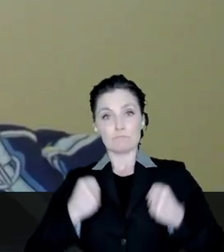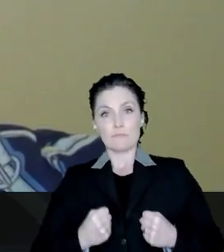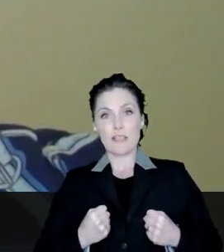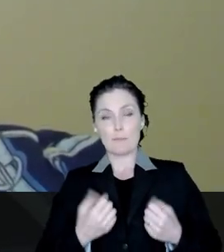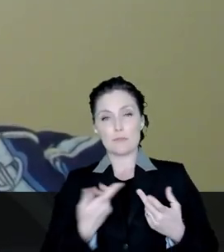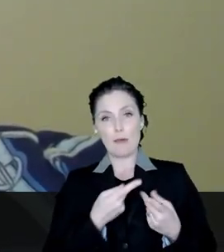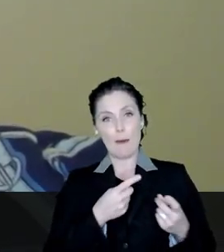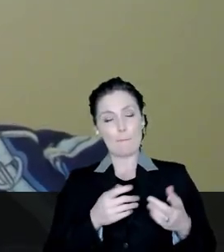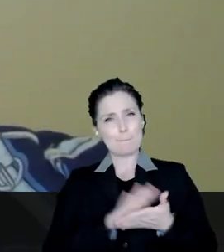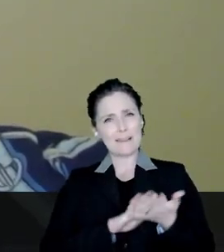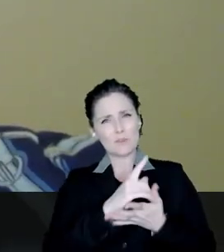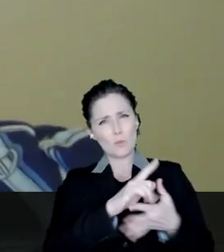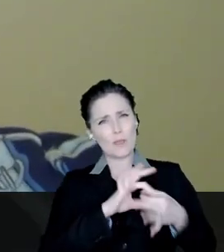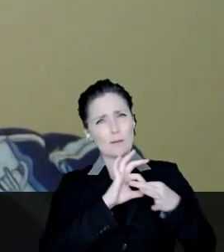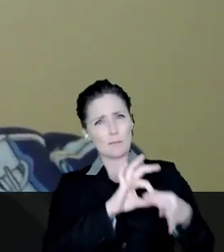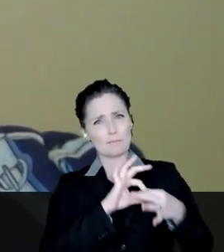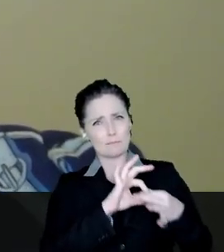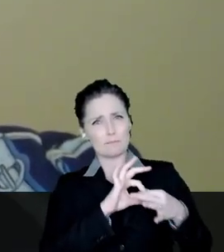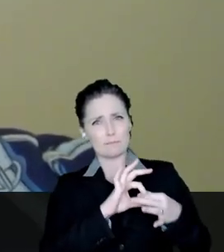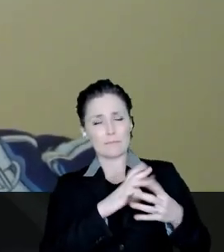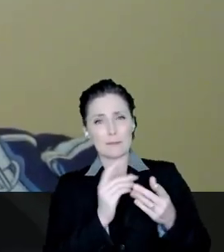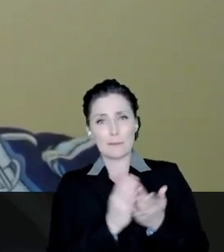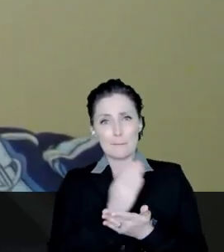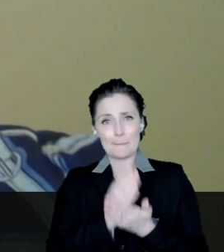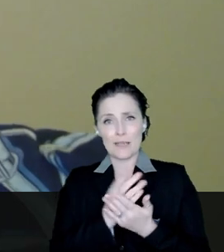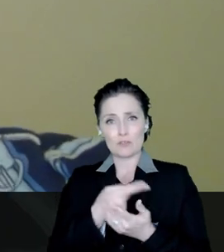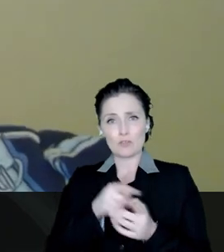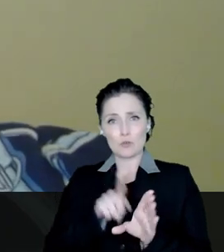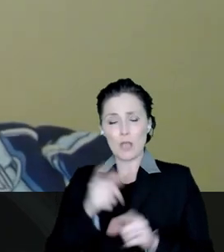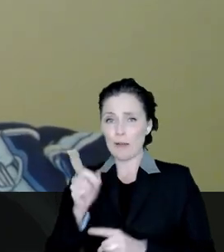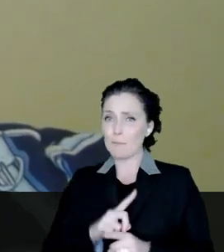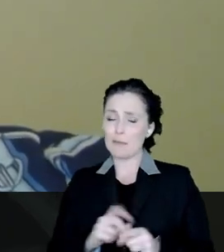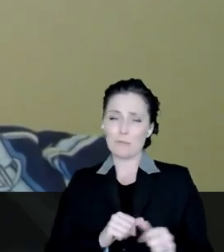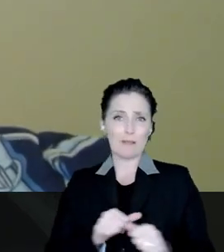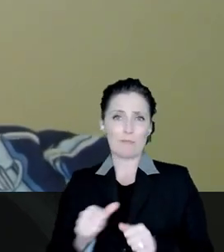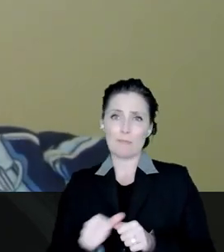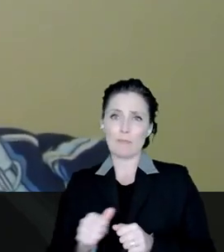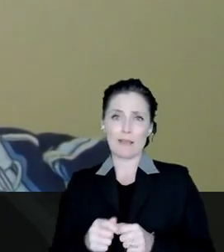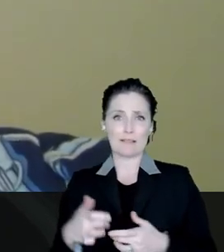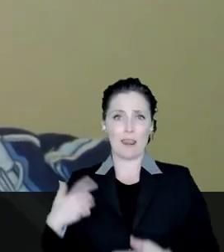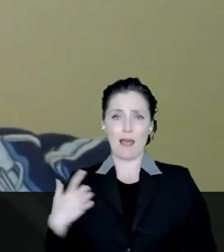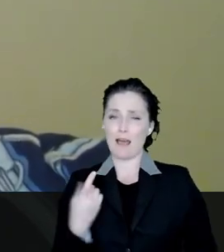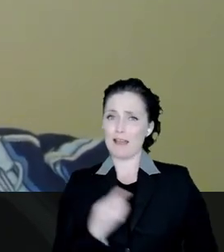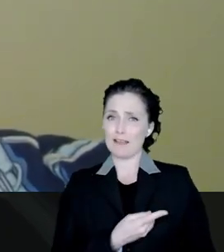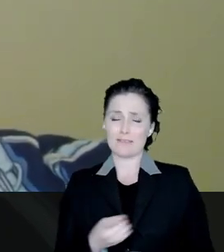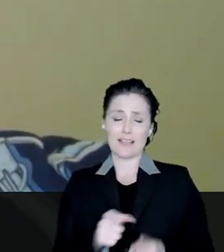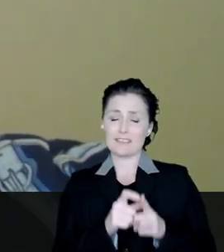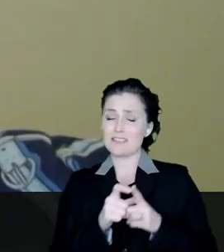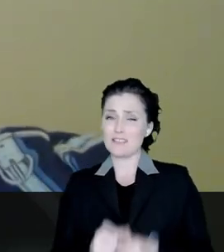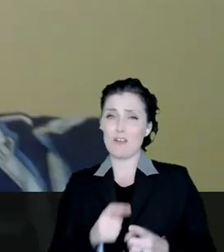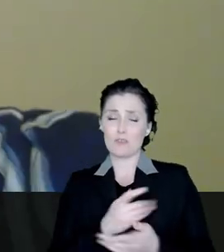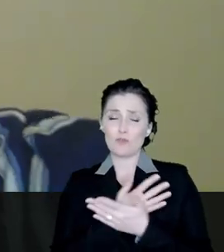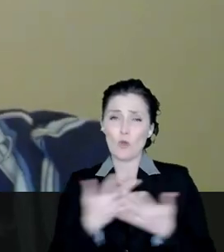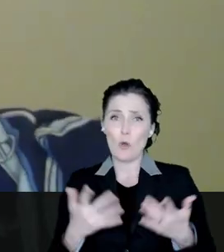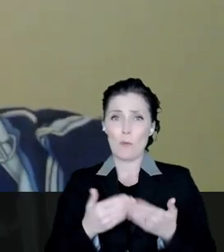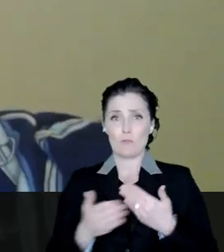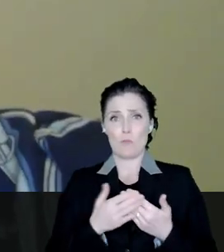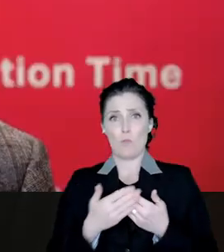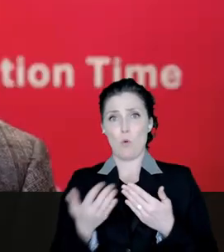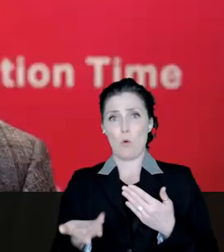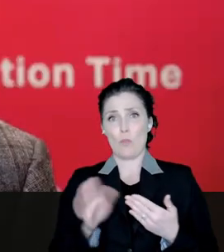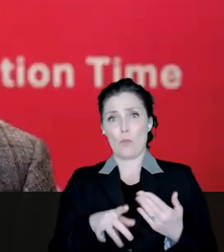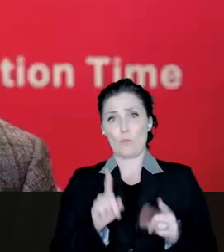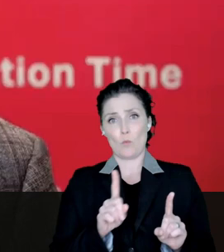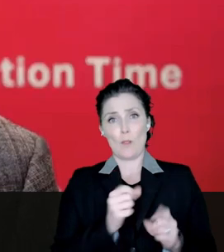to make that so much better for our young people. They deserve so much better than they're getting from this government at the moment. Thank